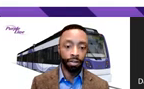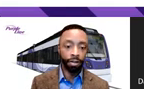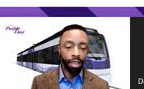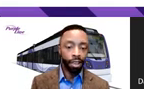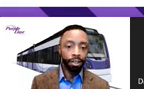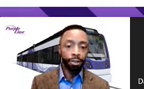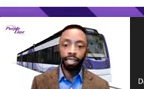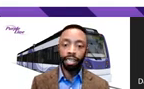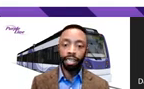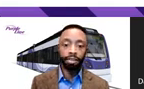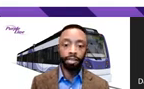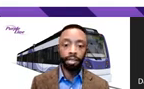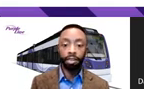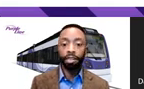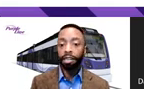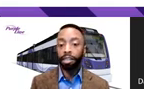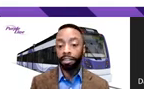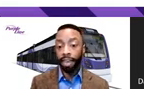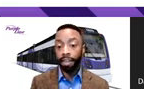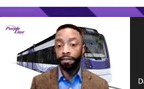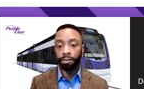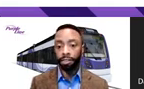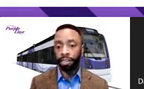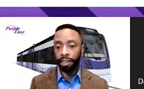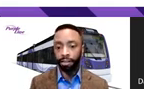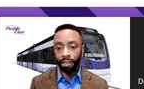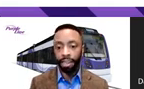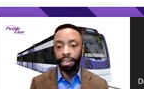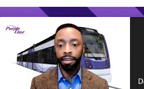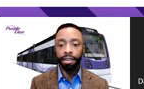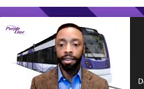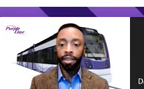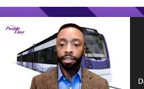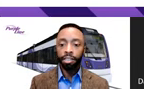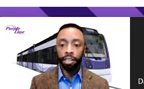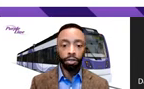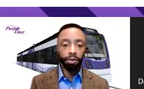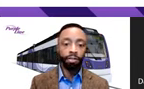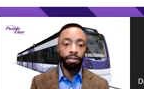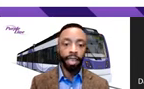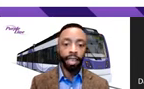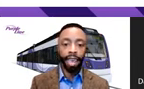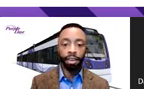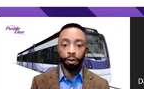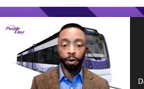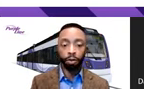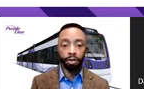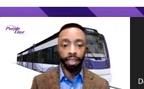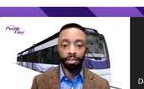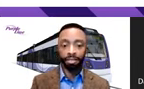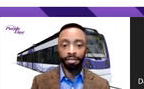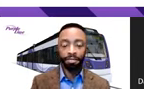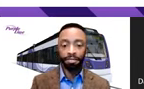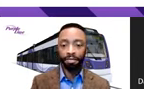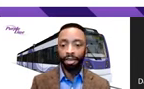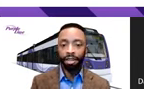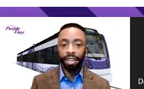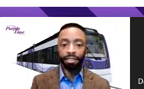the station. You will see details on the design features such as the lighting, shelters, and catenary pole